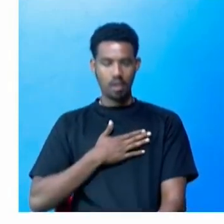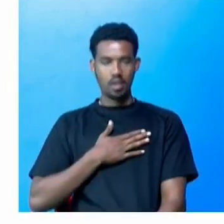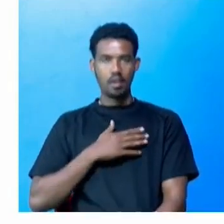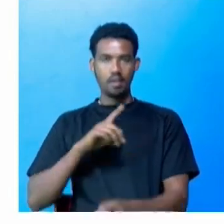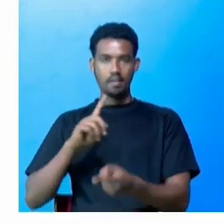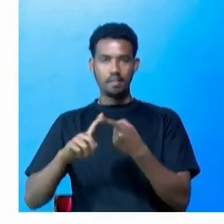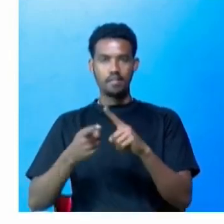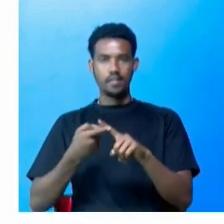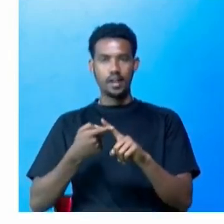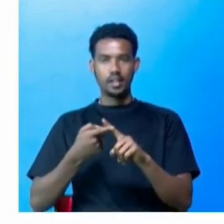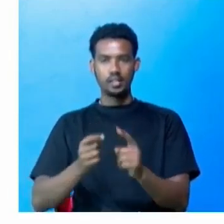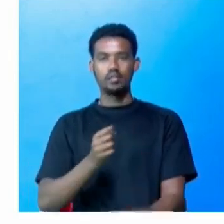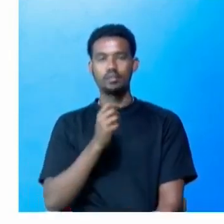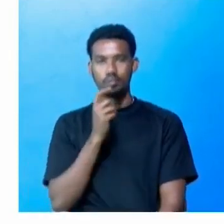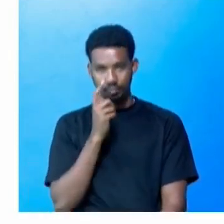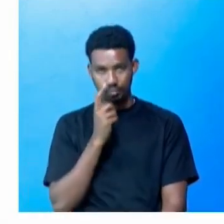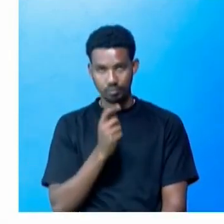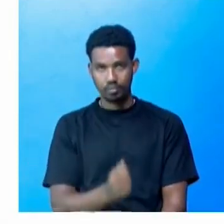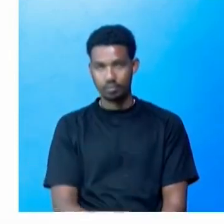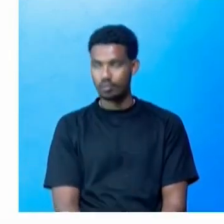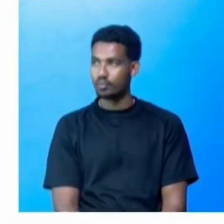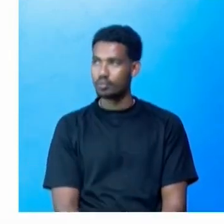friend.